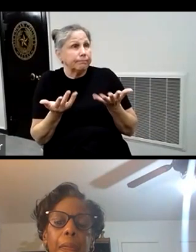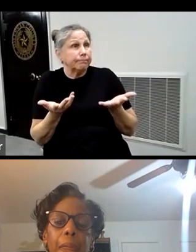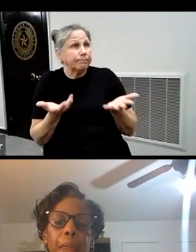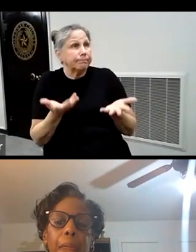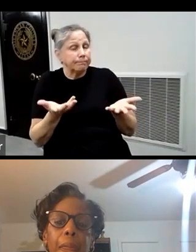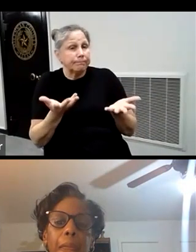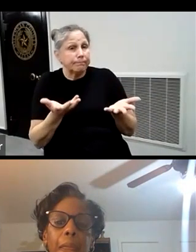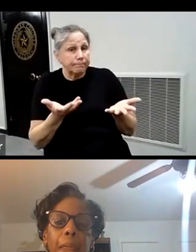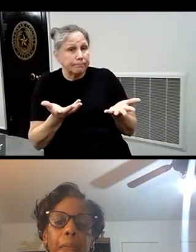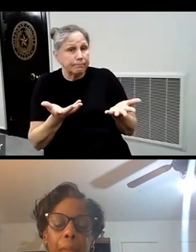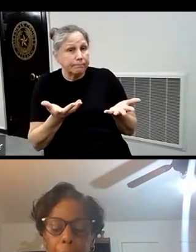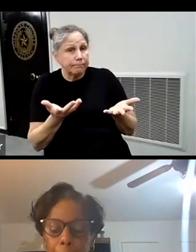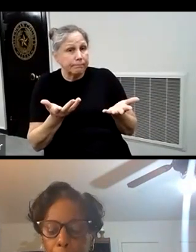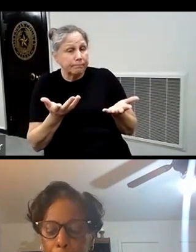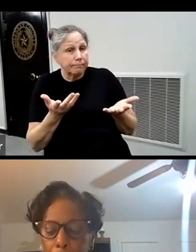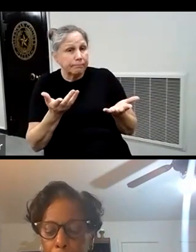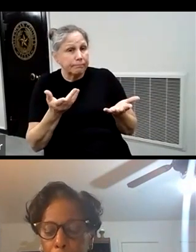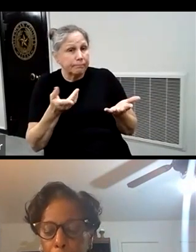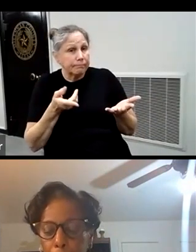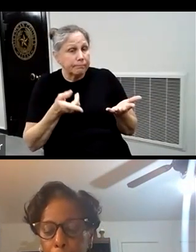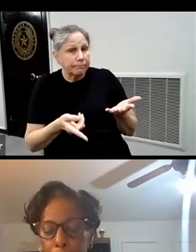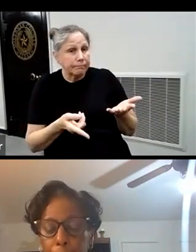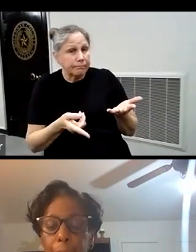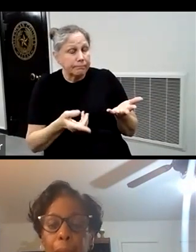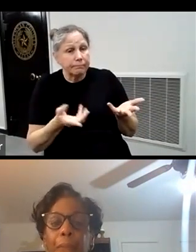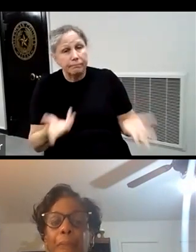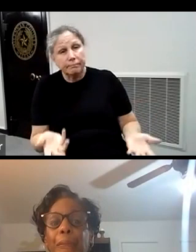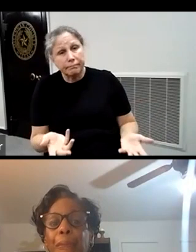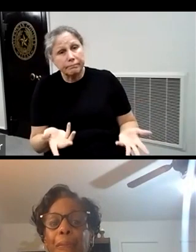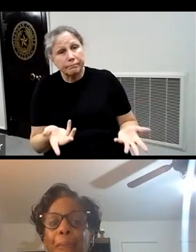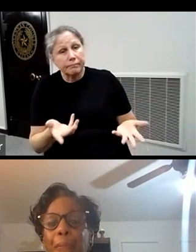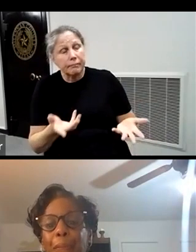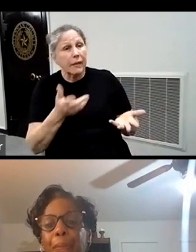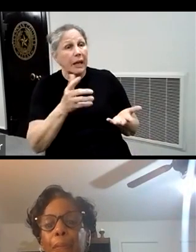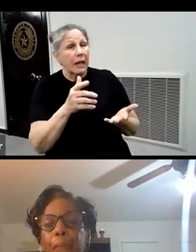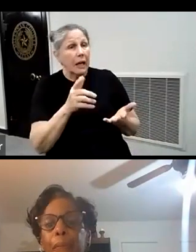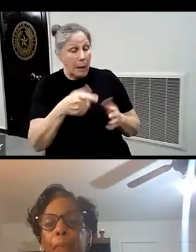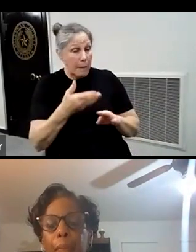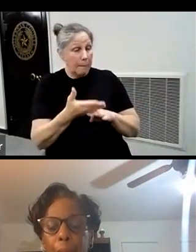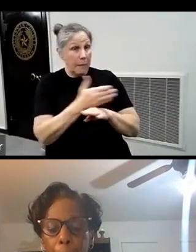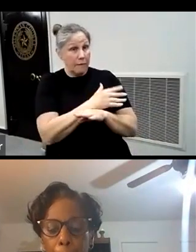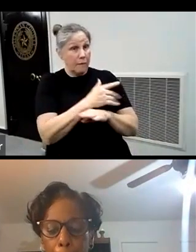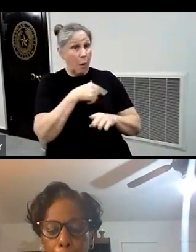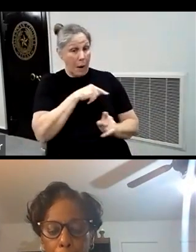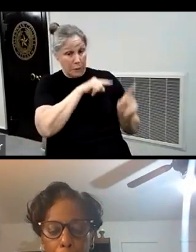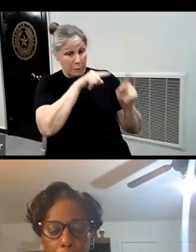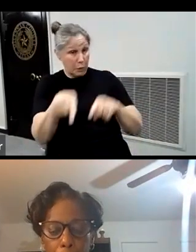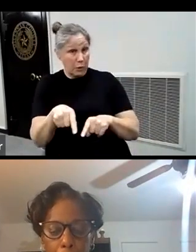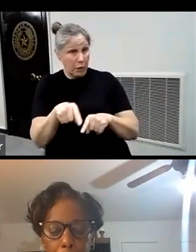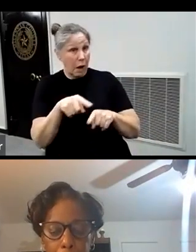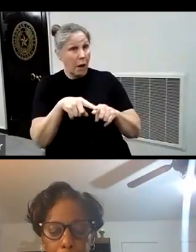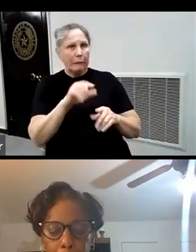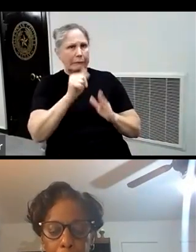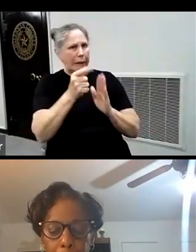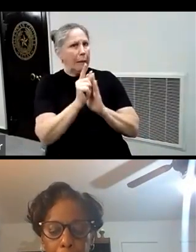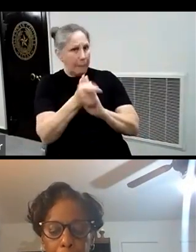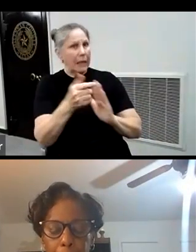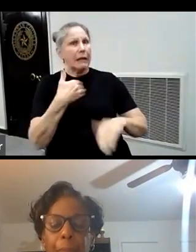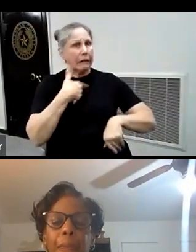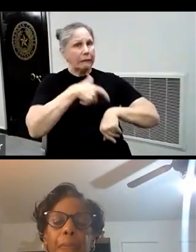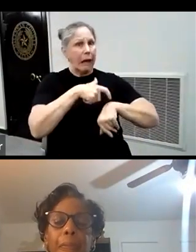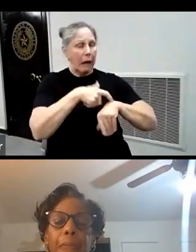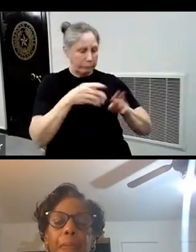I did this at 10 minutes before I was supposed to be at City of